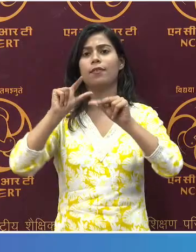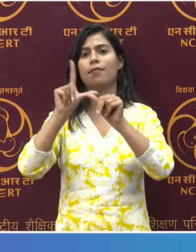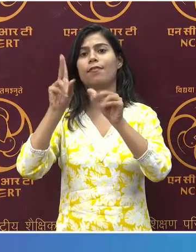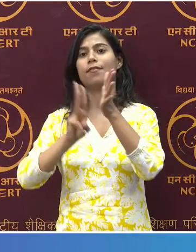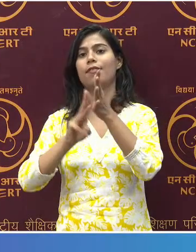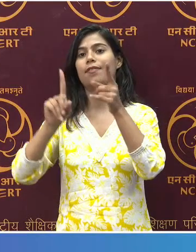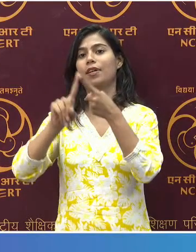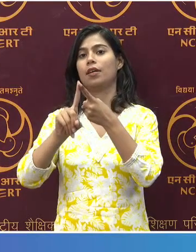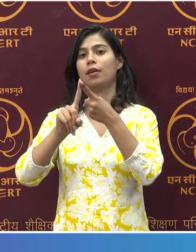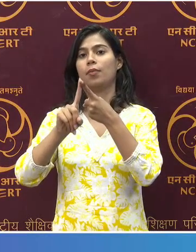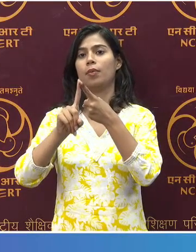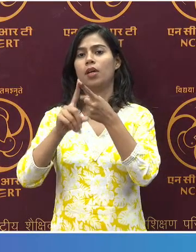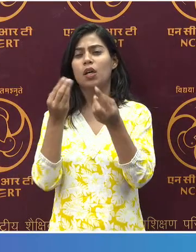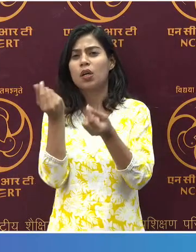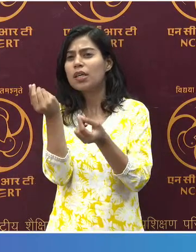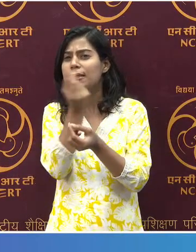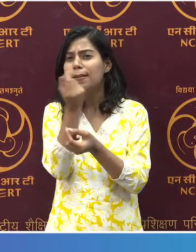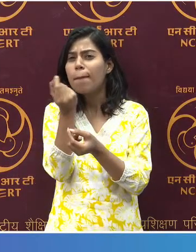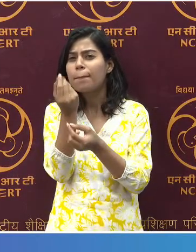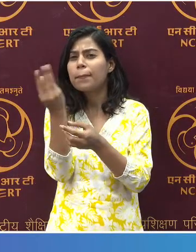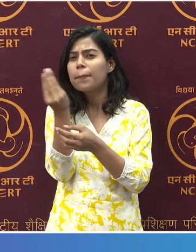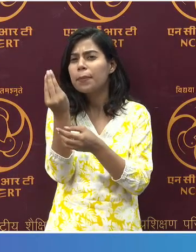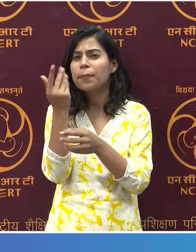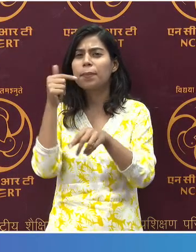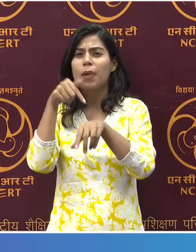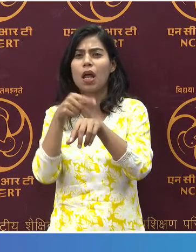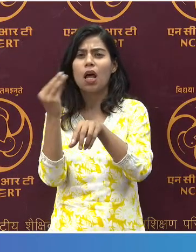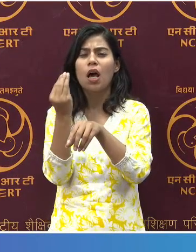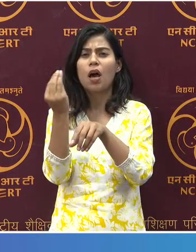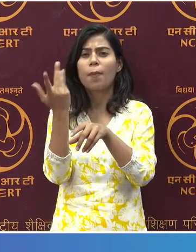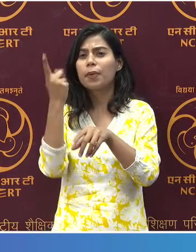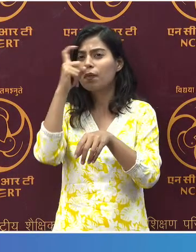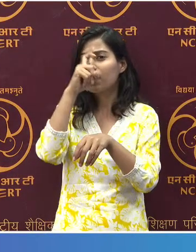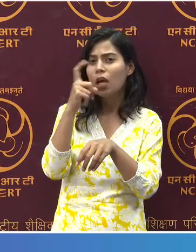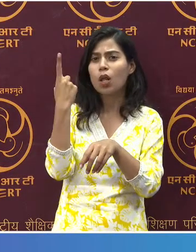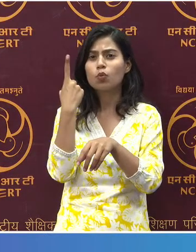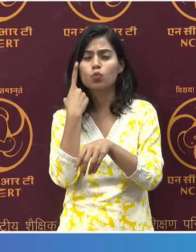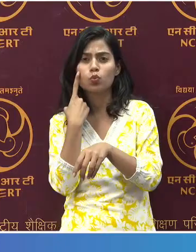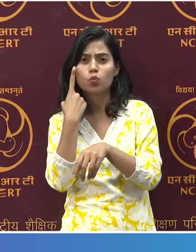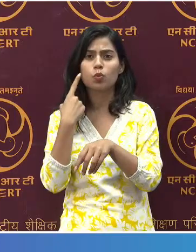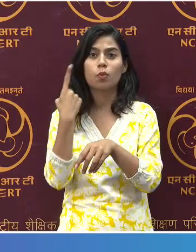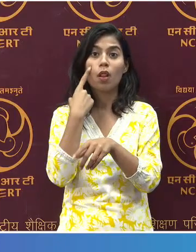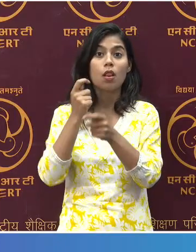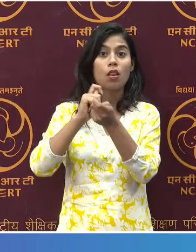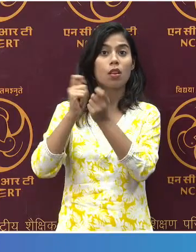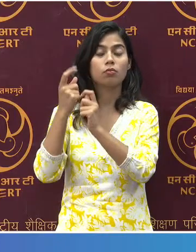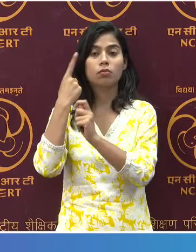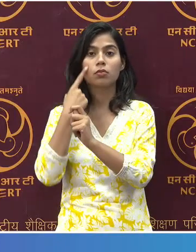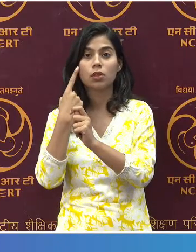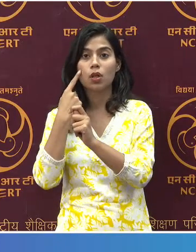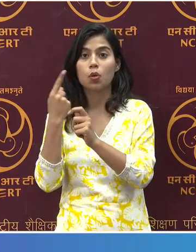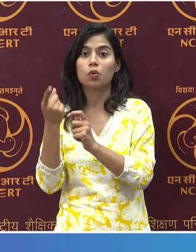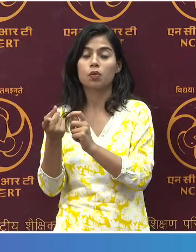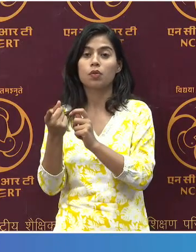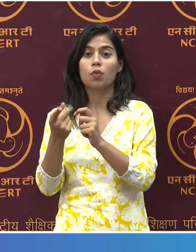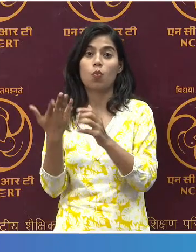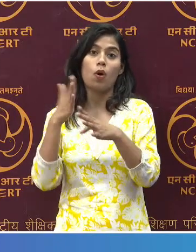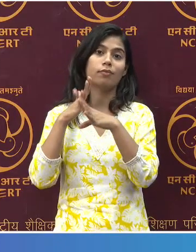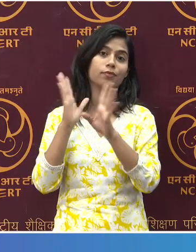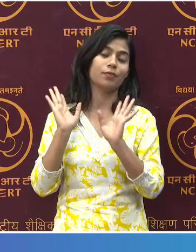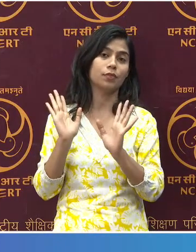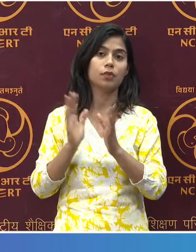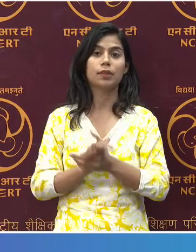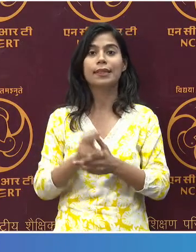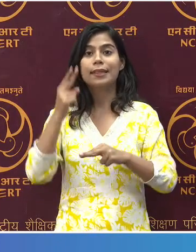flame with a lot of black smoke. This results in a sooty deposit on the metal surface, limiting the supply